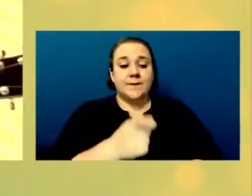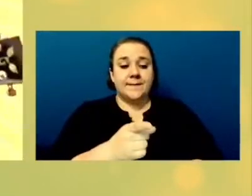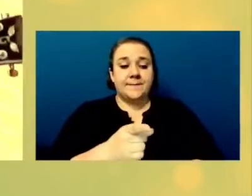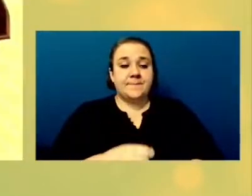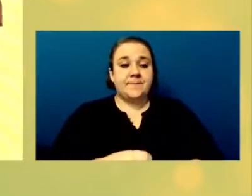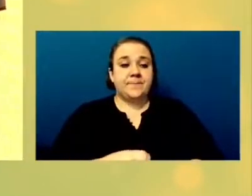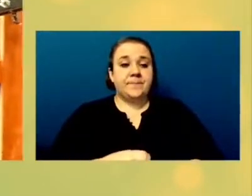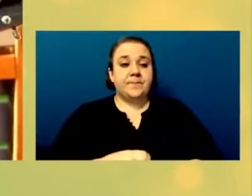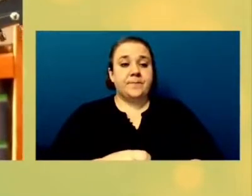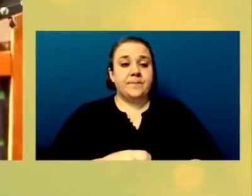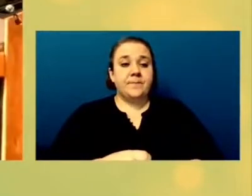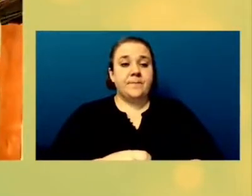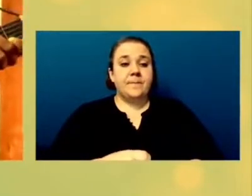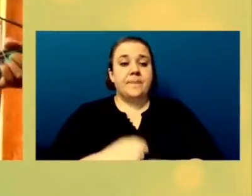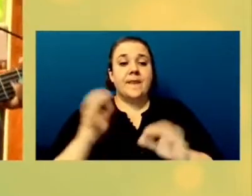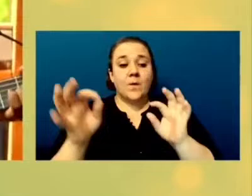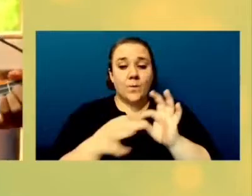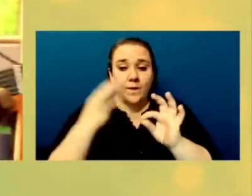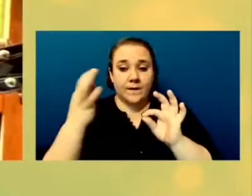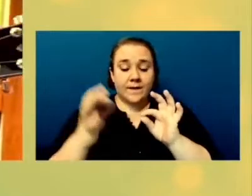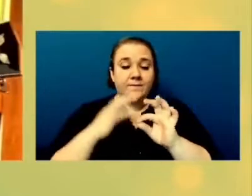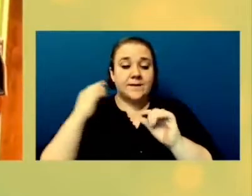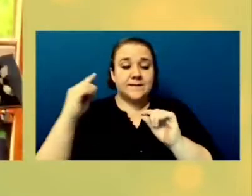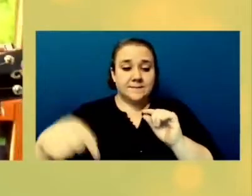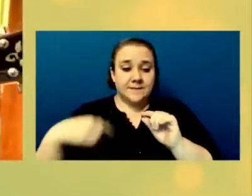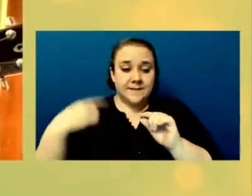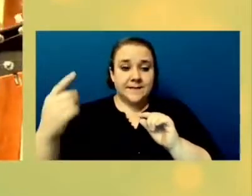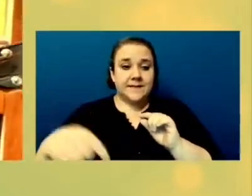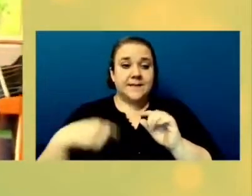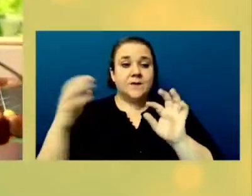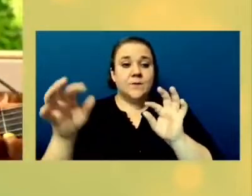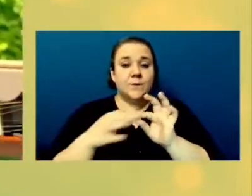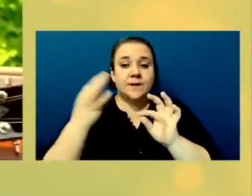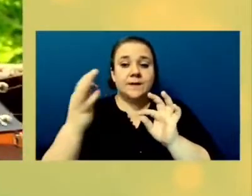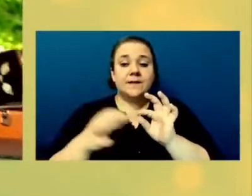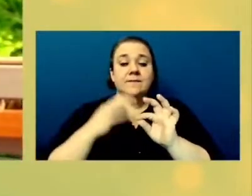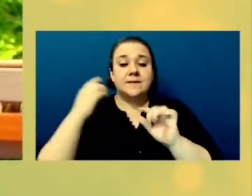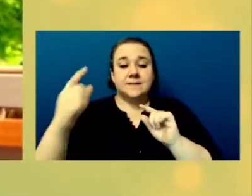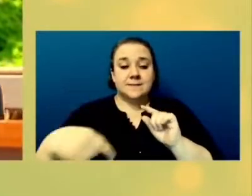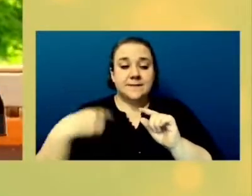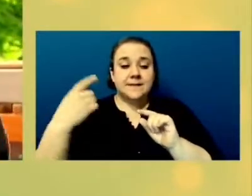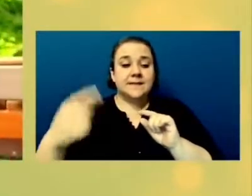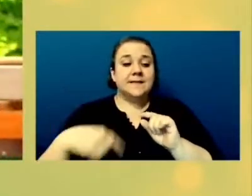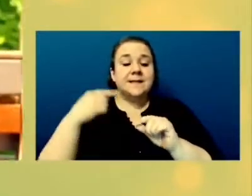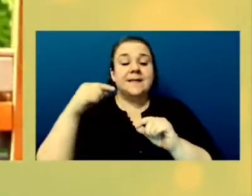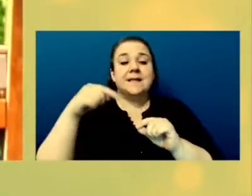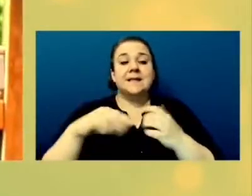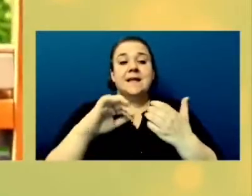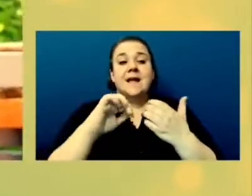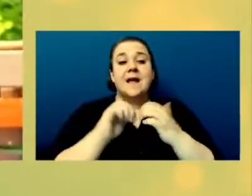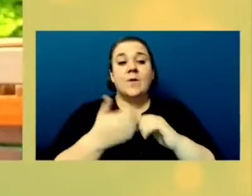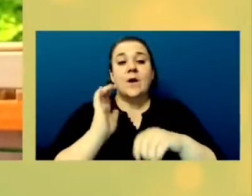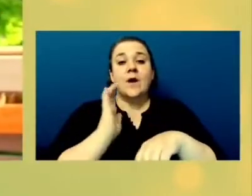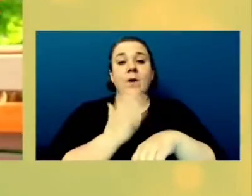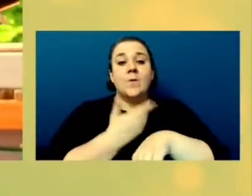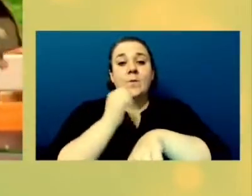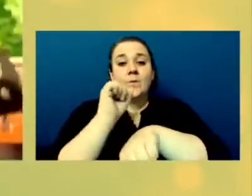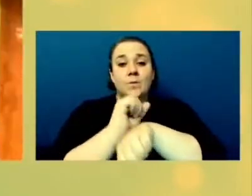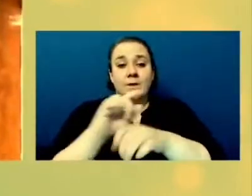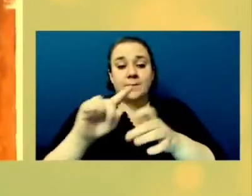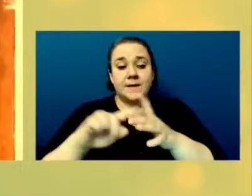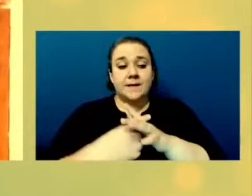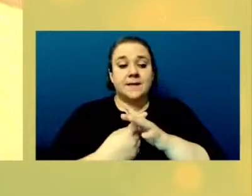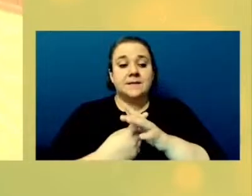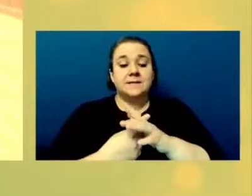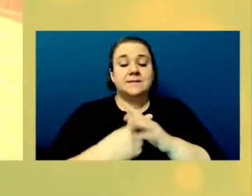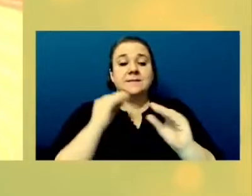and heal. Take the dream and make it real. Weave and spin, first weave